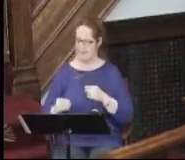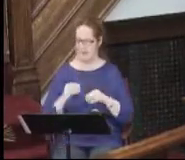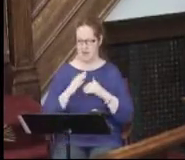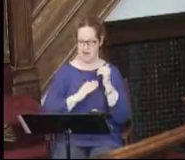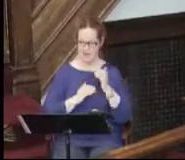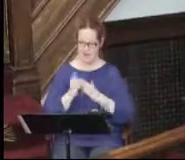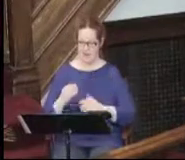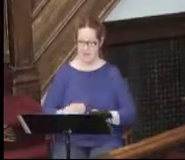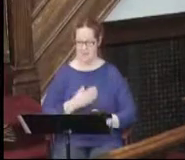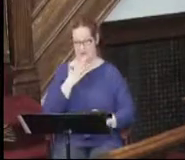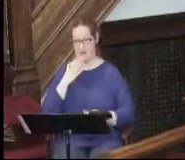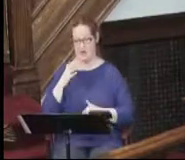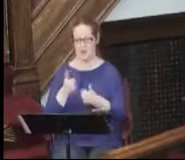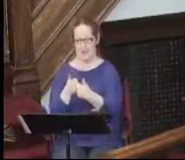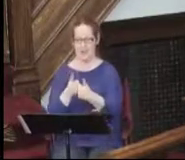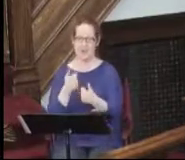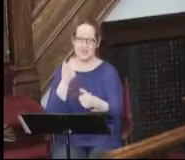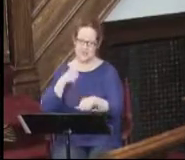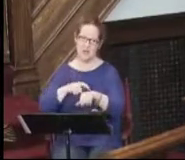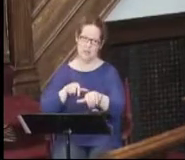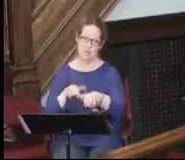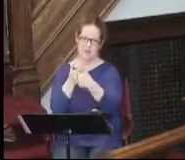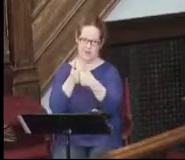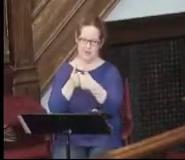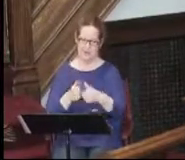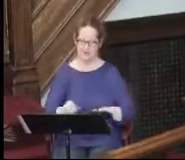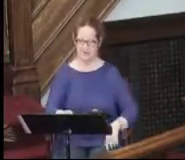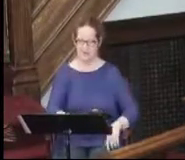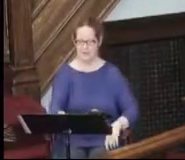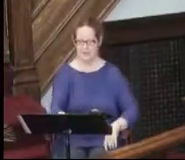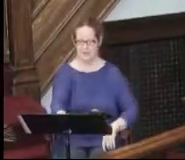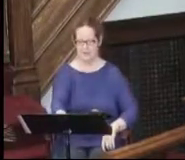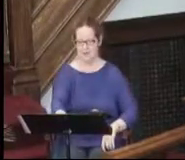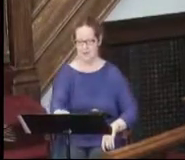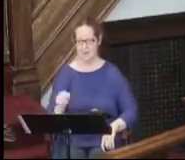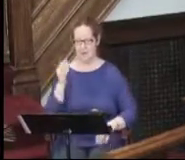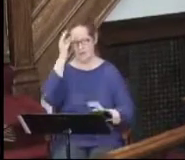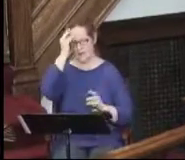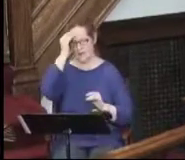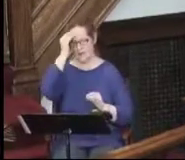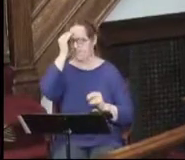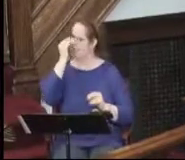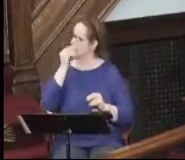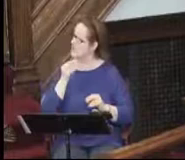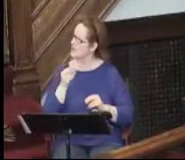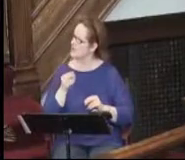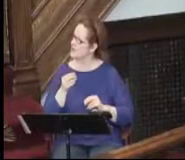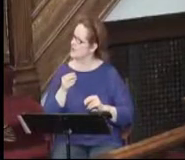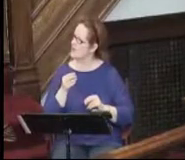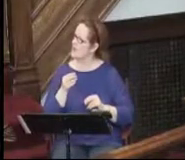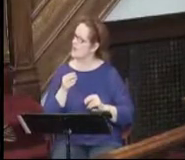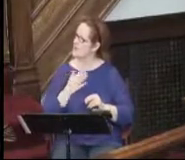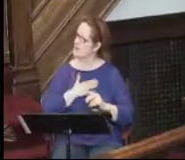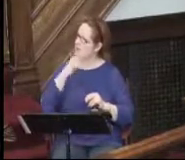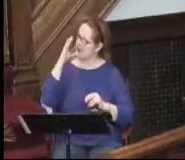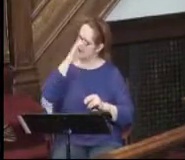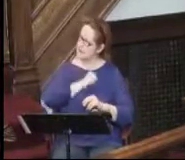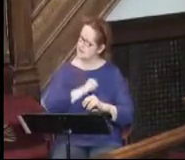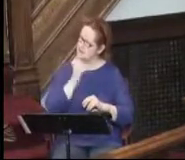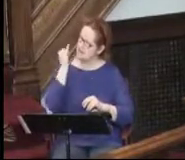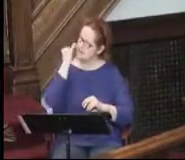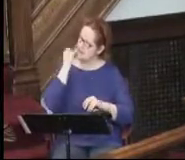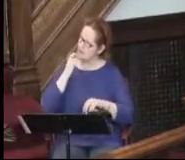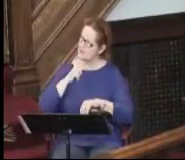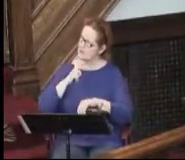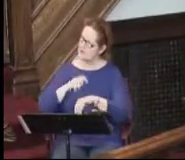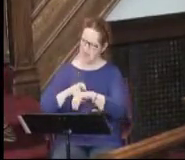and challenge us. Well, here's the challenge part. I want you to think about what you get angry about. And my guess is if we took the time,